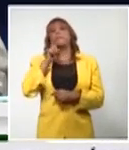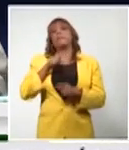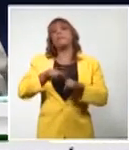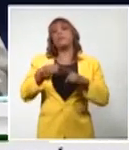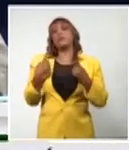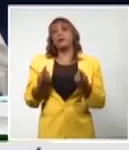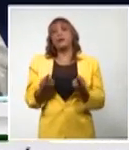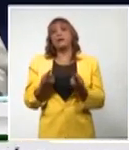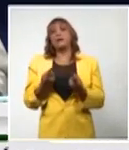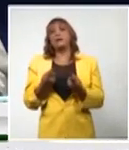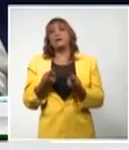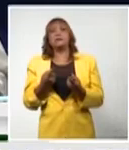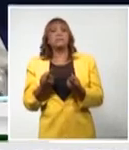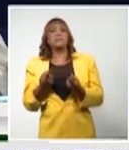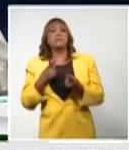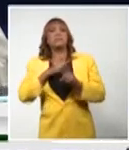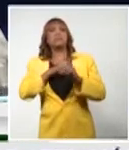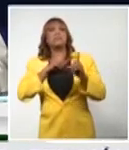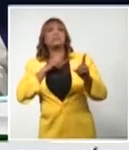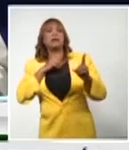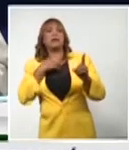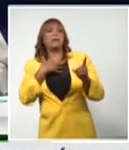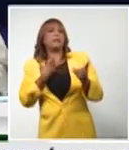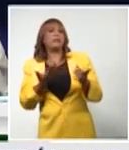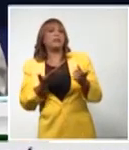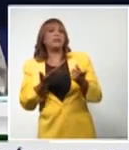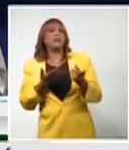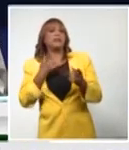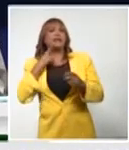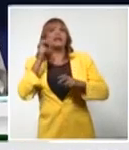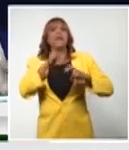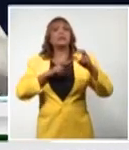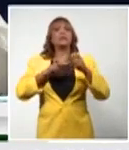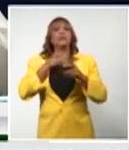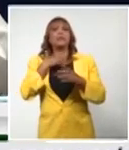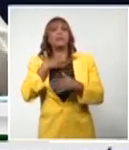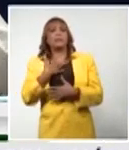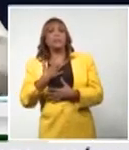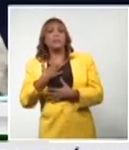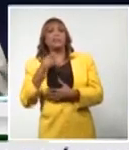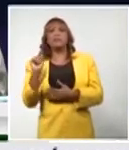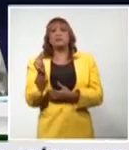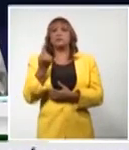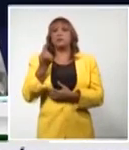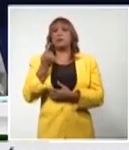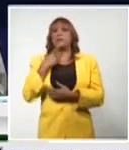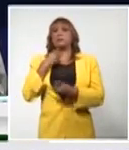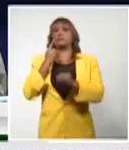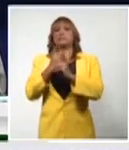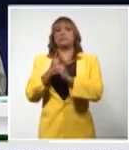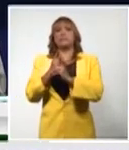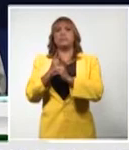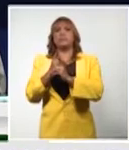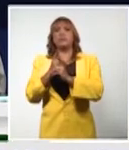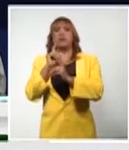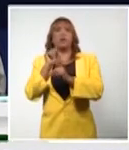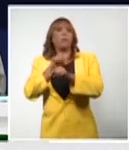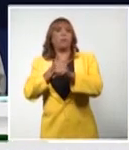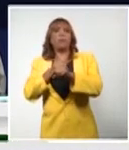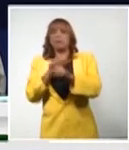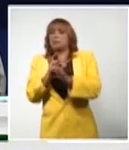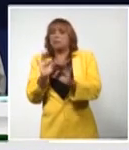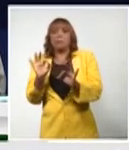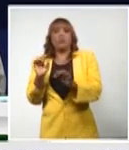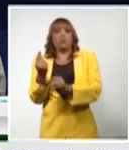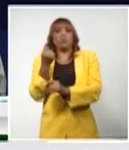and tested if they were only in contact with an infected person for a brief period of time. And I think the